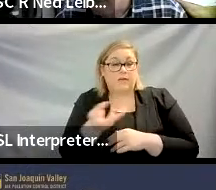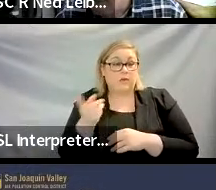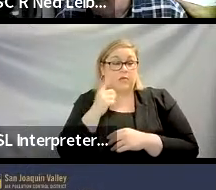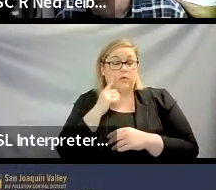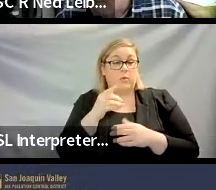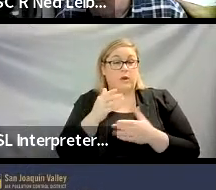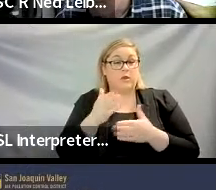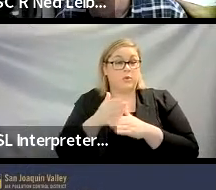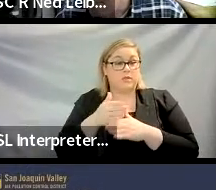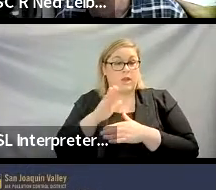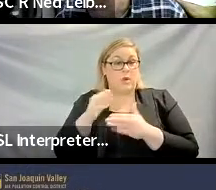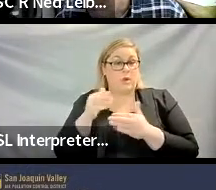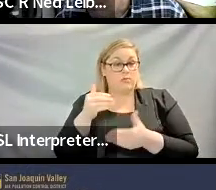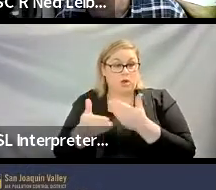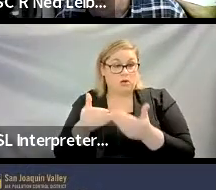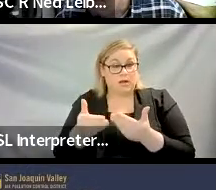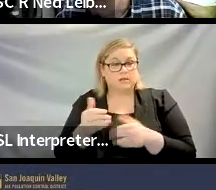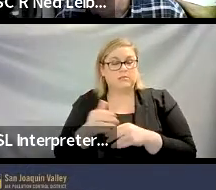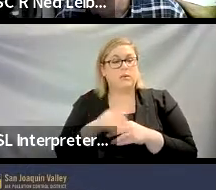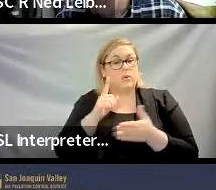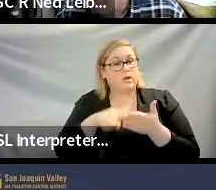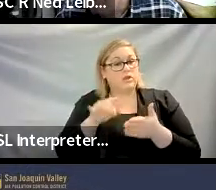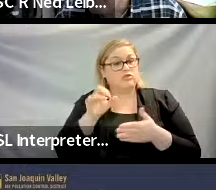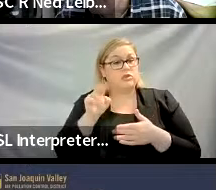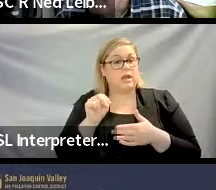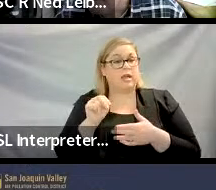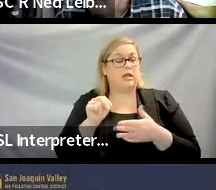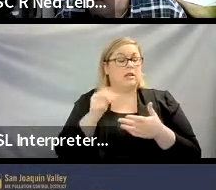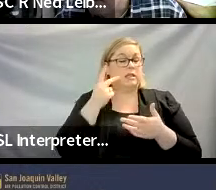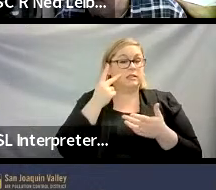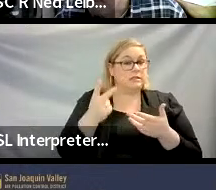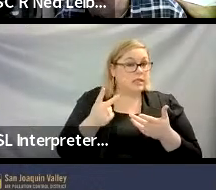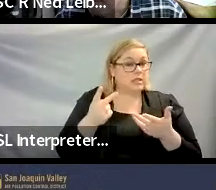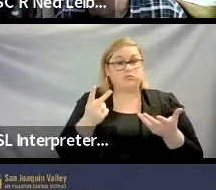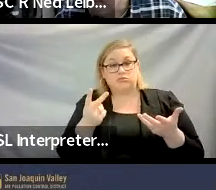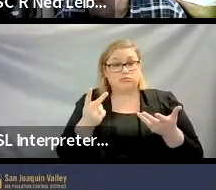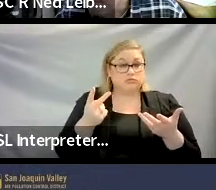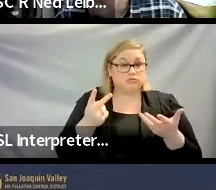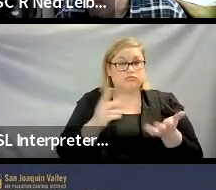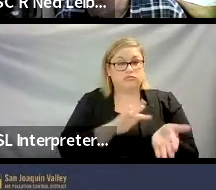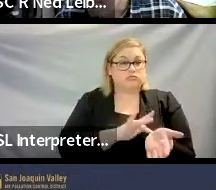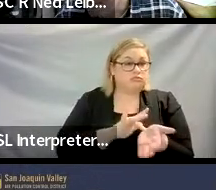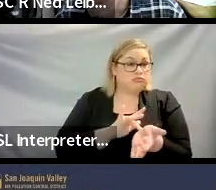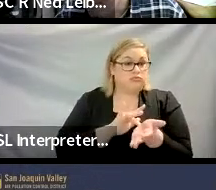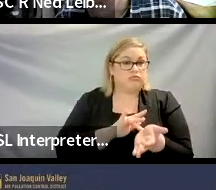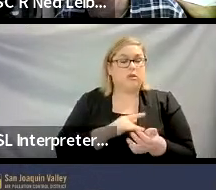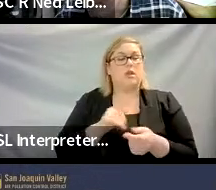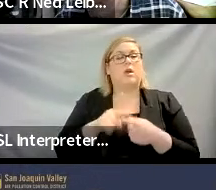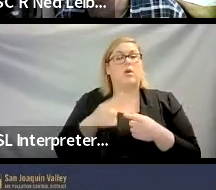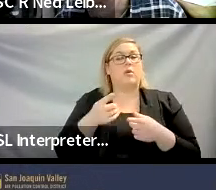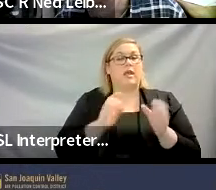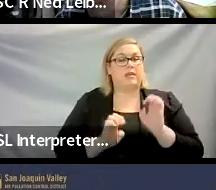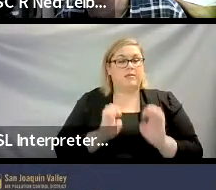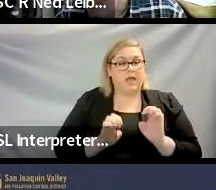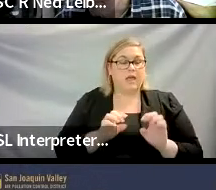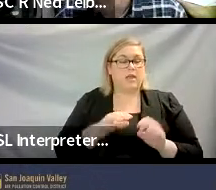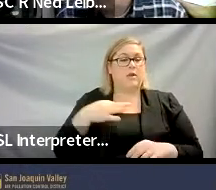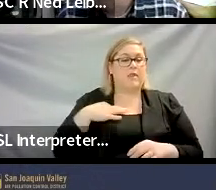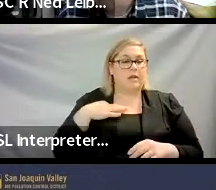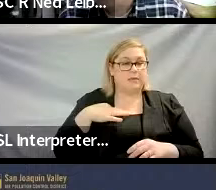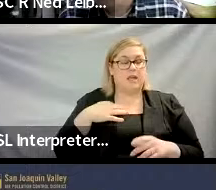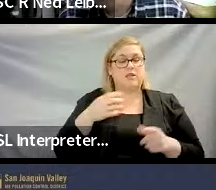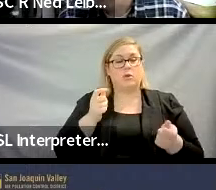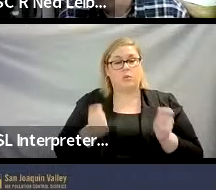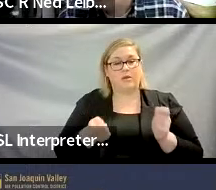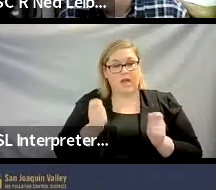your progress, but we're kind of doing a check-in, see where we stand. We went back and we evaluated the application, we revised it,